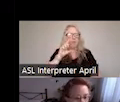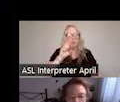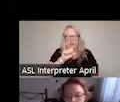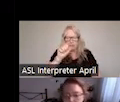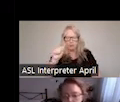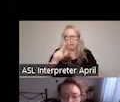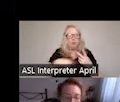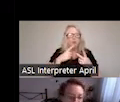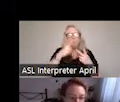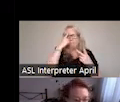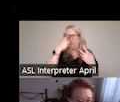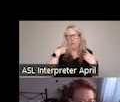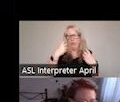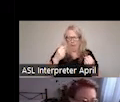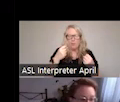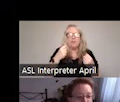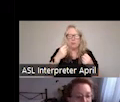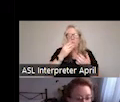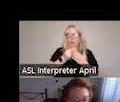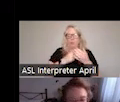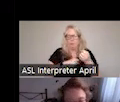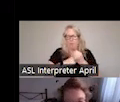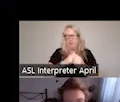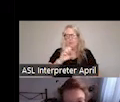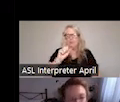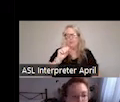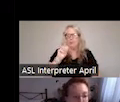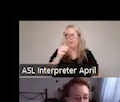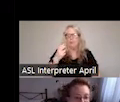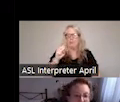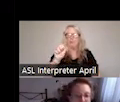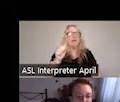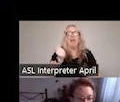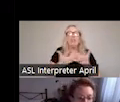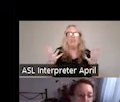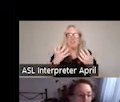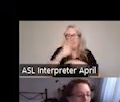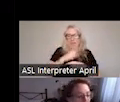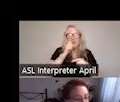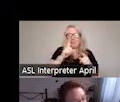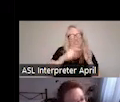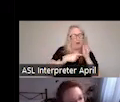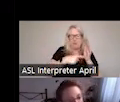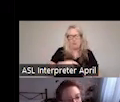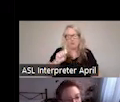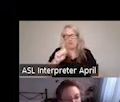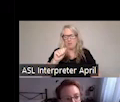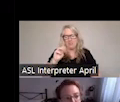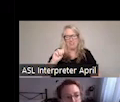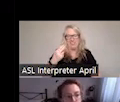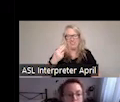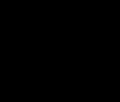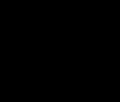information. We are funded by SAMHSA, but nothing I say today represents SAMHSA's official opinion or